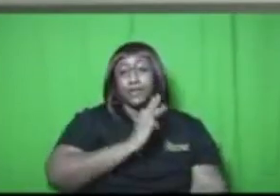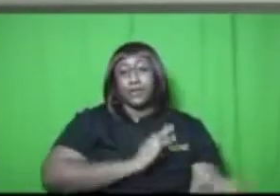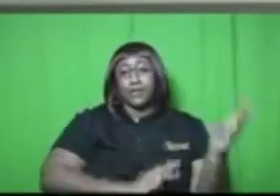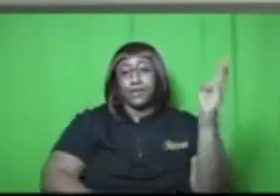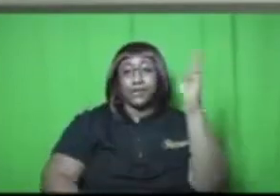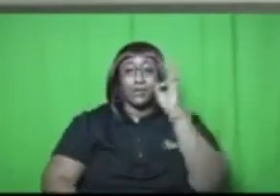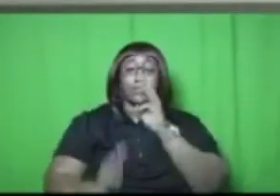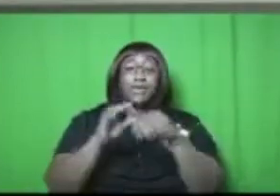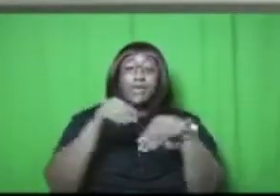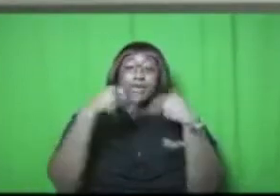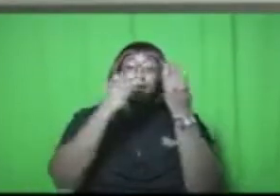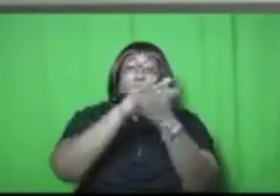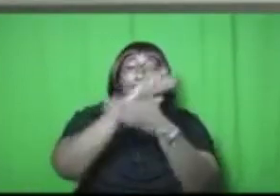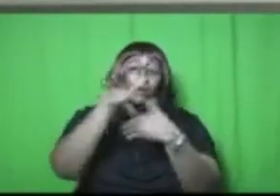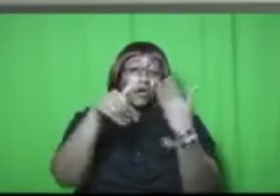All your cares.